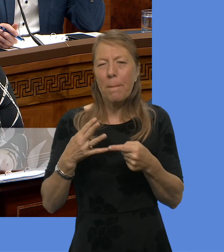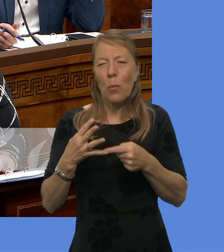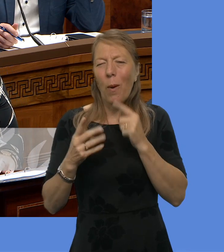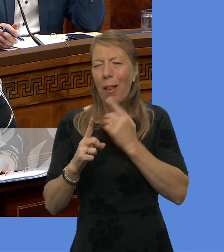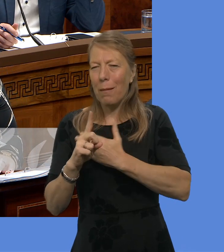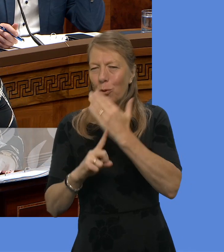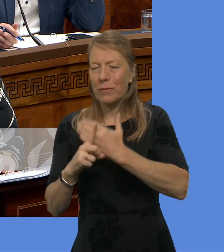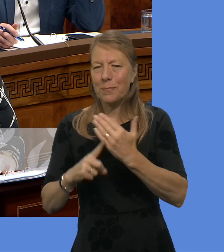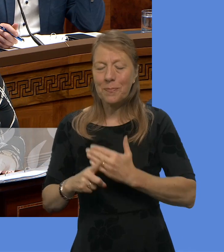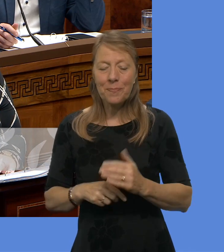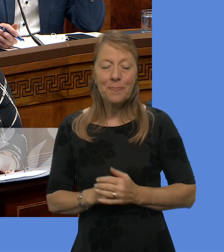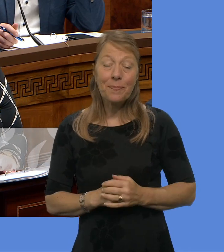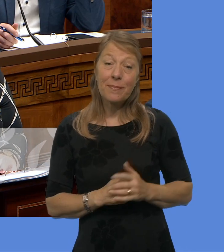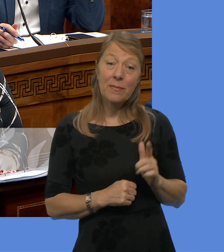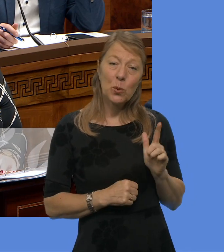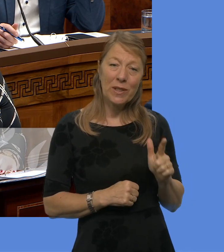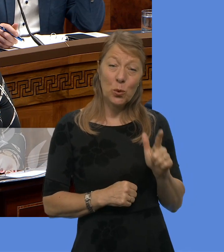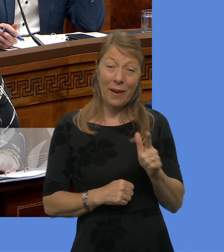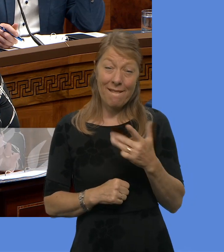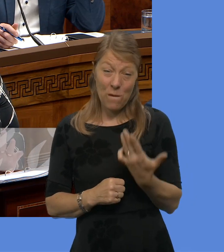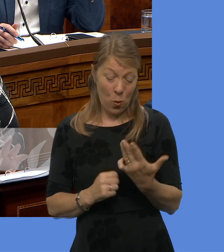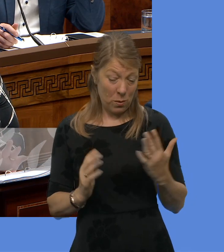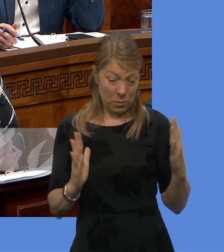2023-24, Access NI processed over